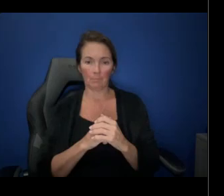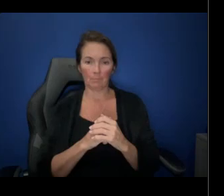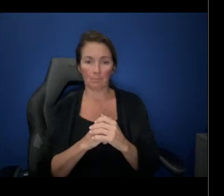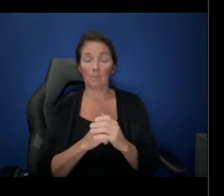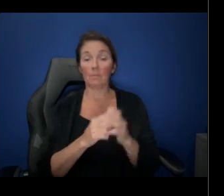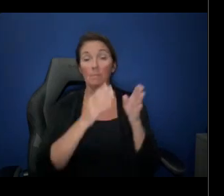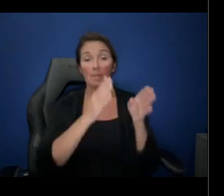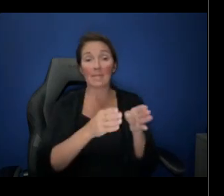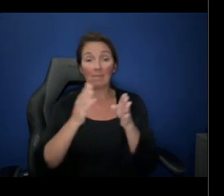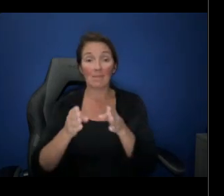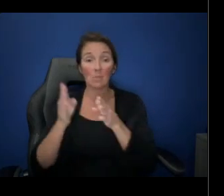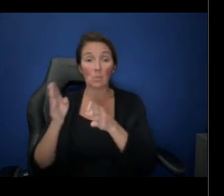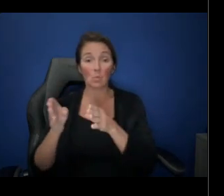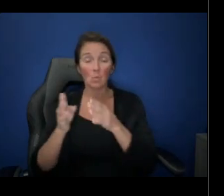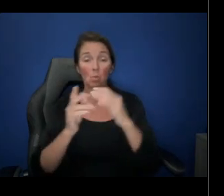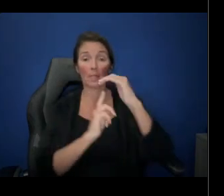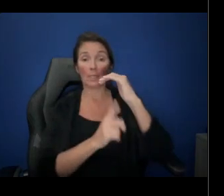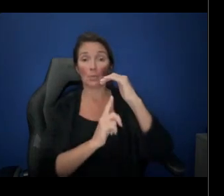Individual entrances.